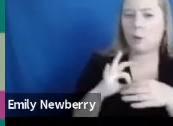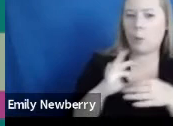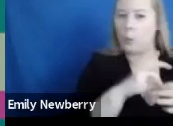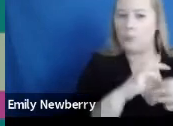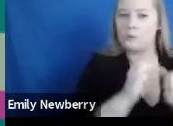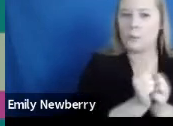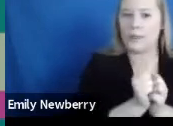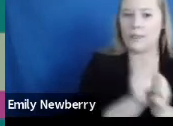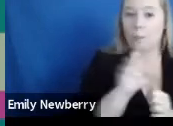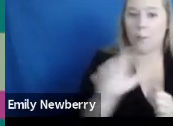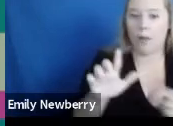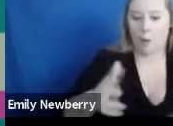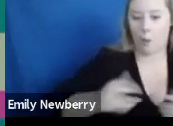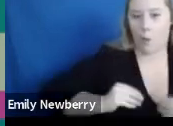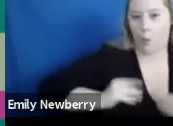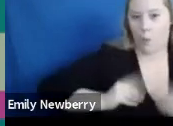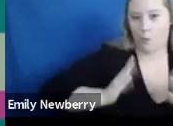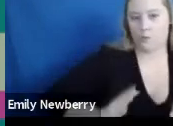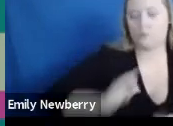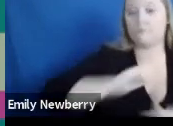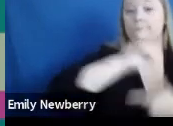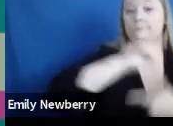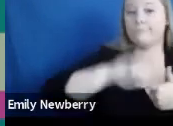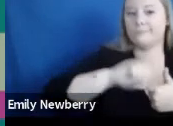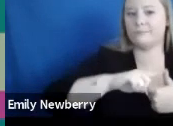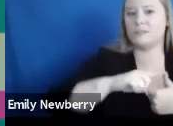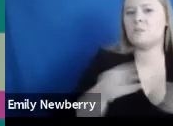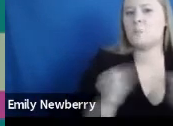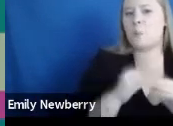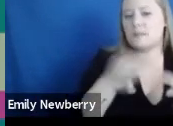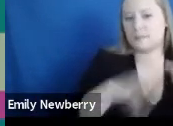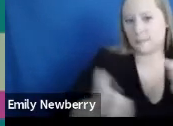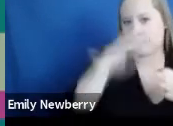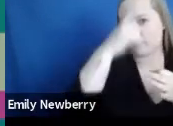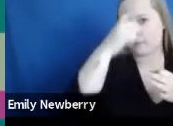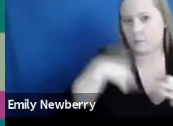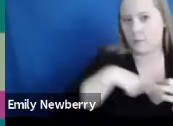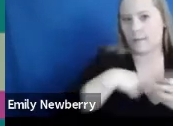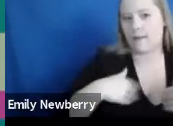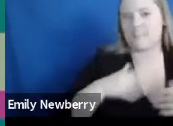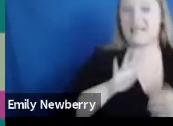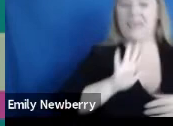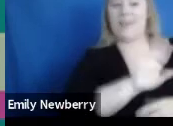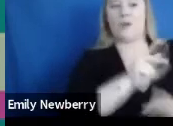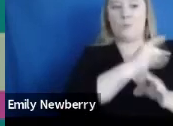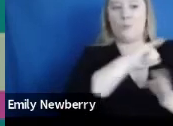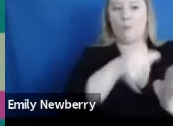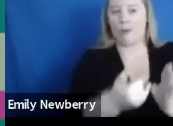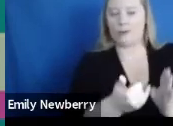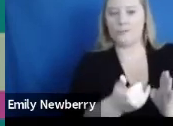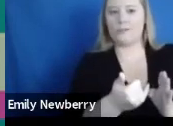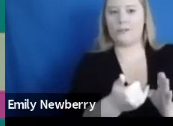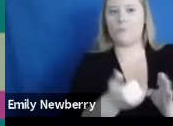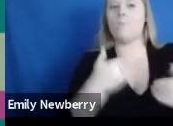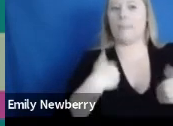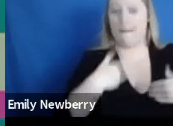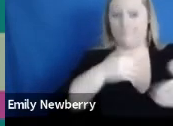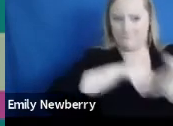owner. So with the BLM lands, it's a little simpler because we do have, it's their project and we have access to those